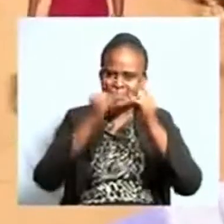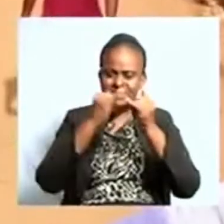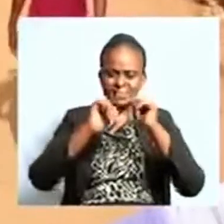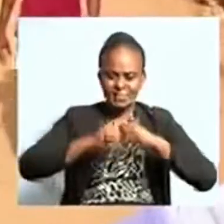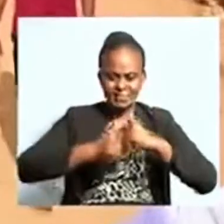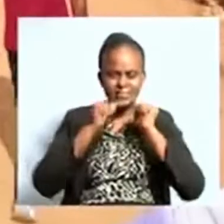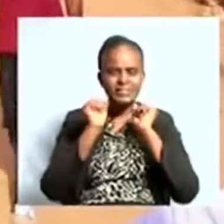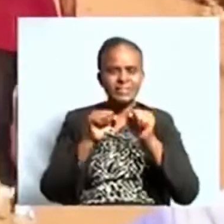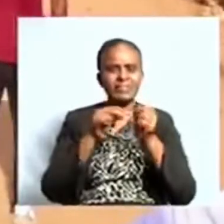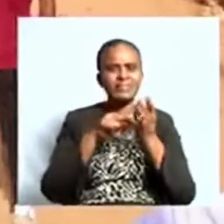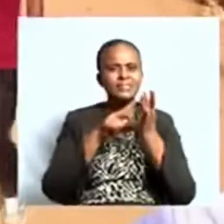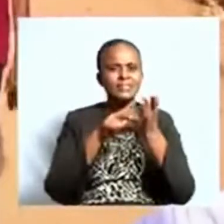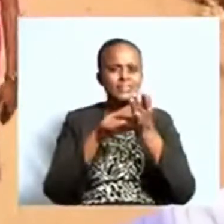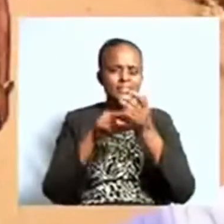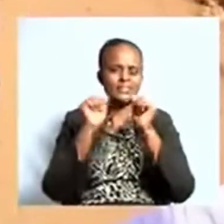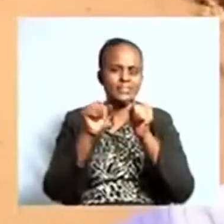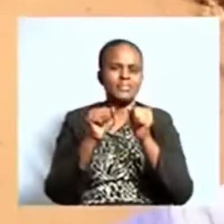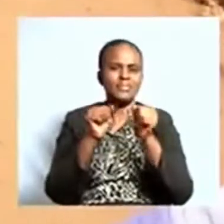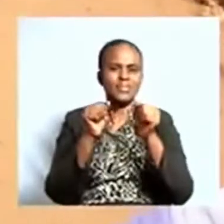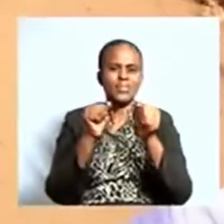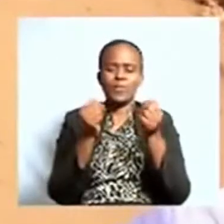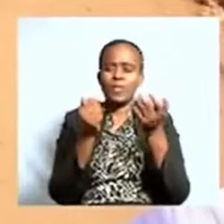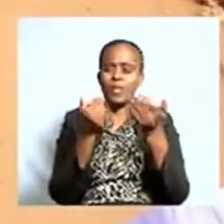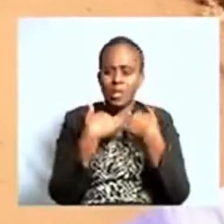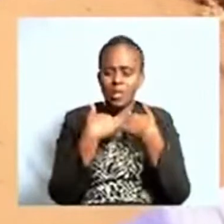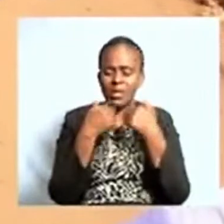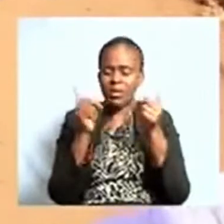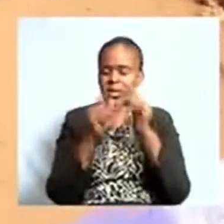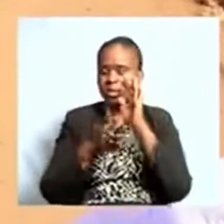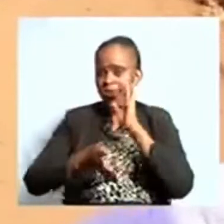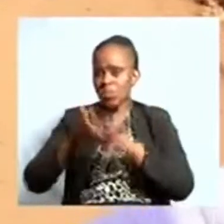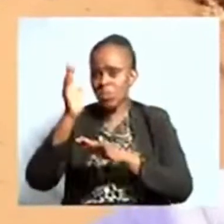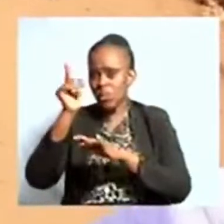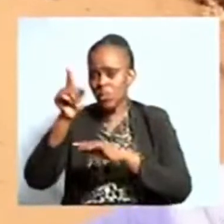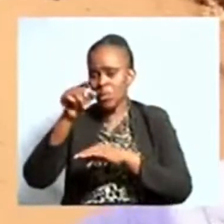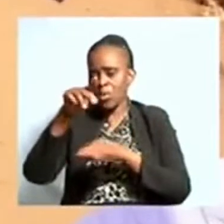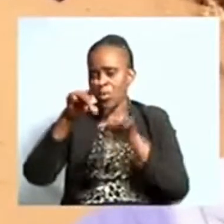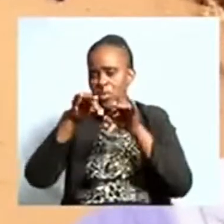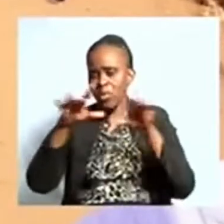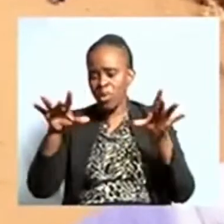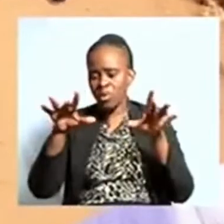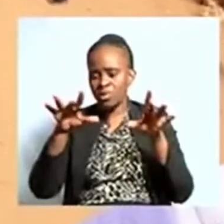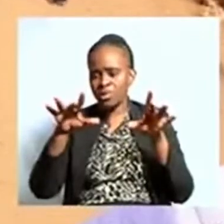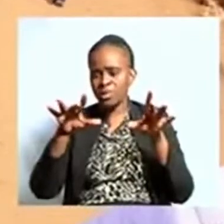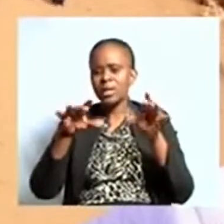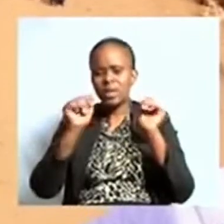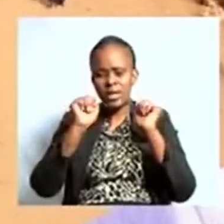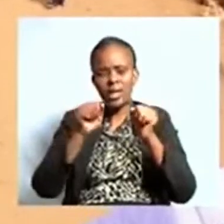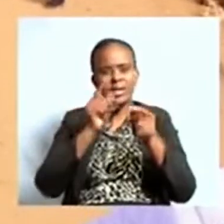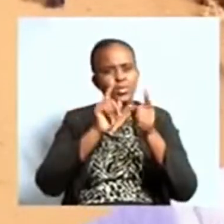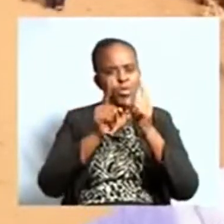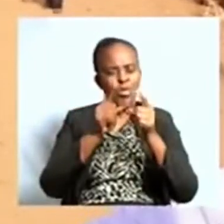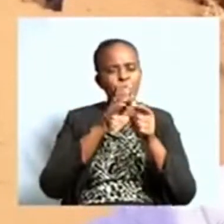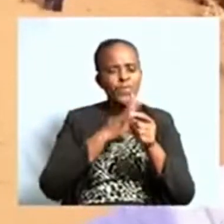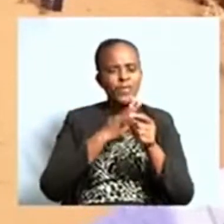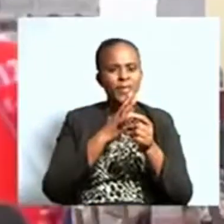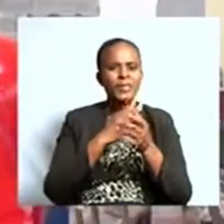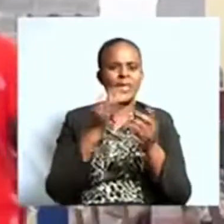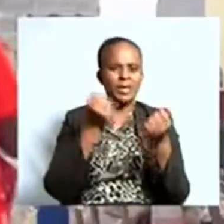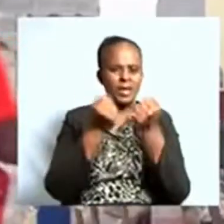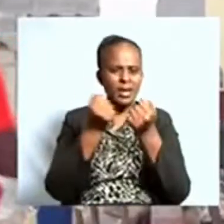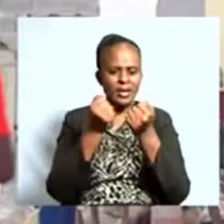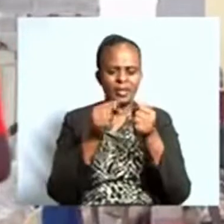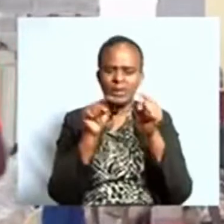nice transport itichepekereko kuti ngirango tienda kuja kuma plot tikazenda ko bwino mamotoka